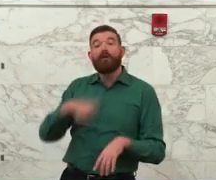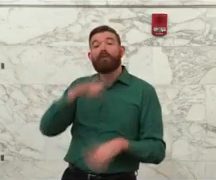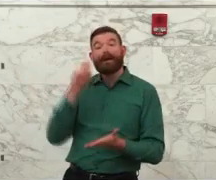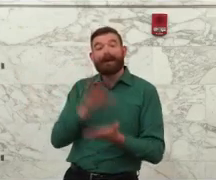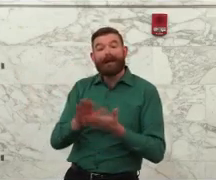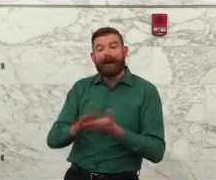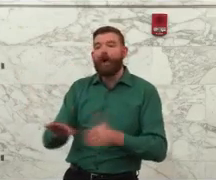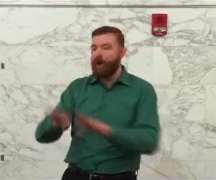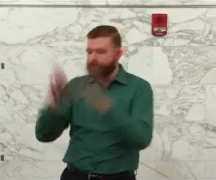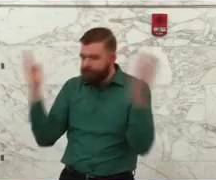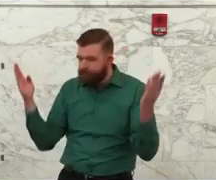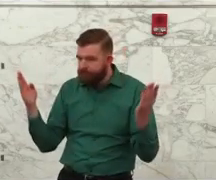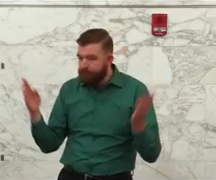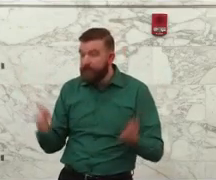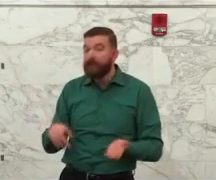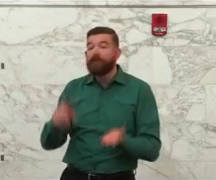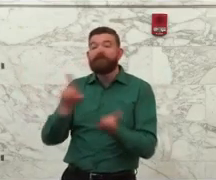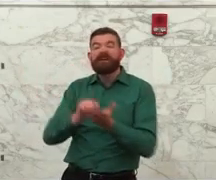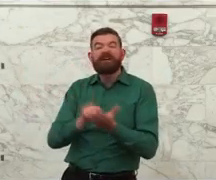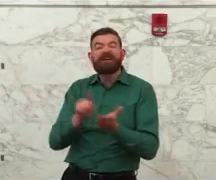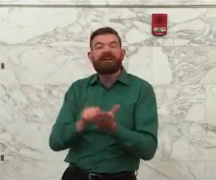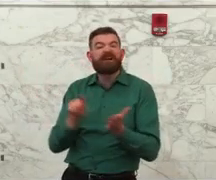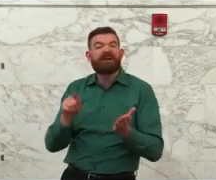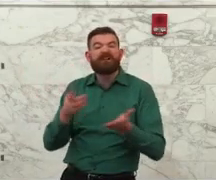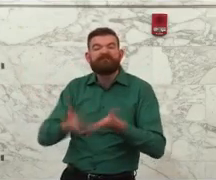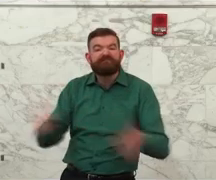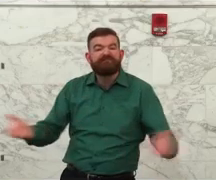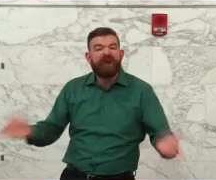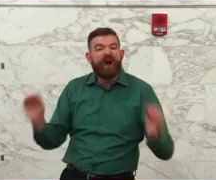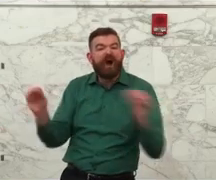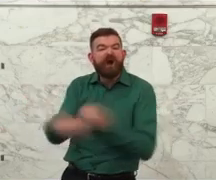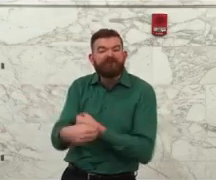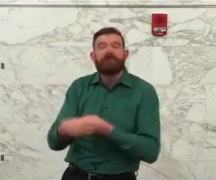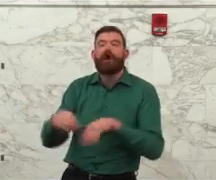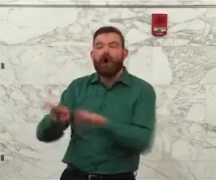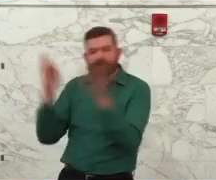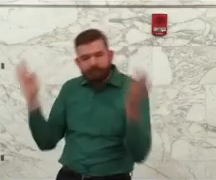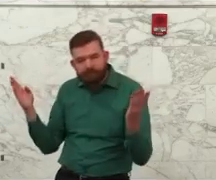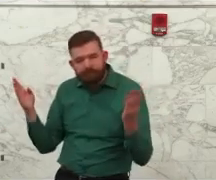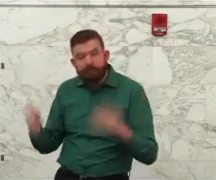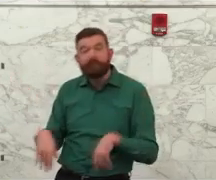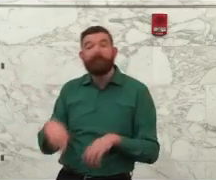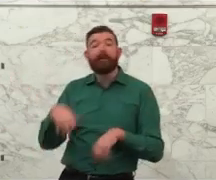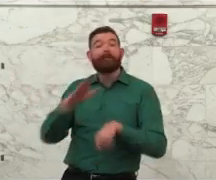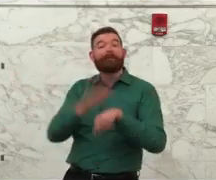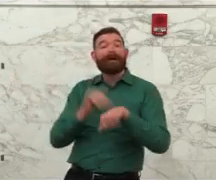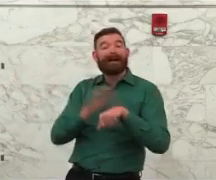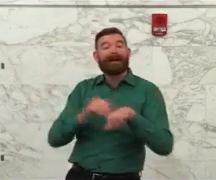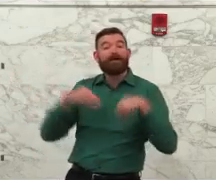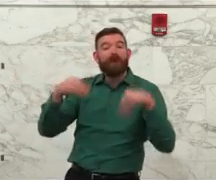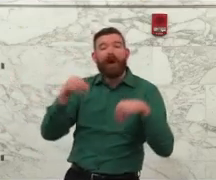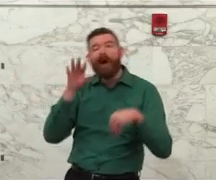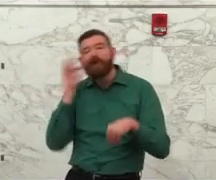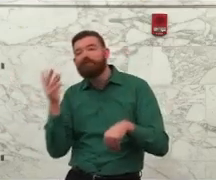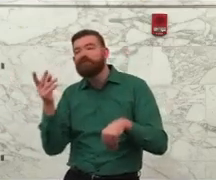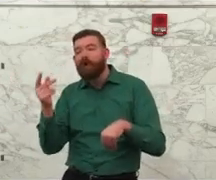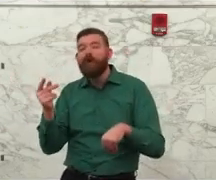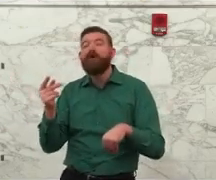office supply shops, pet stores, stores that sell supplies for young